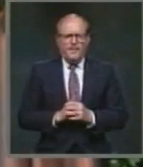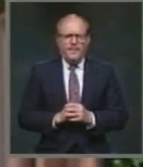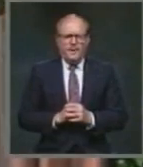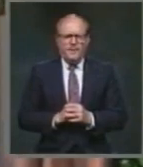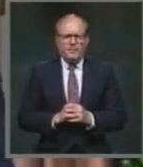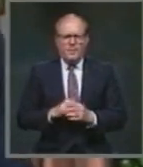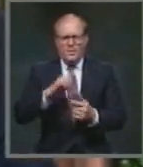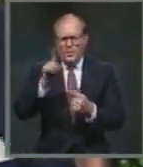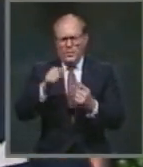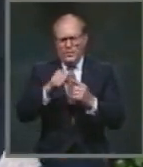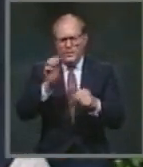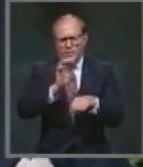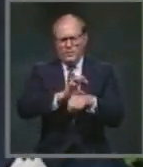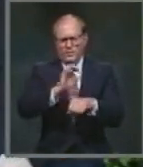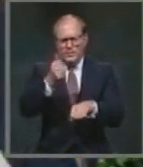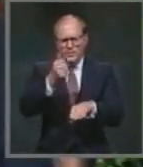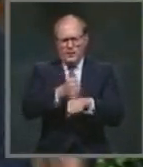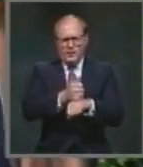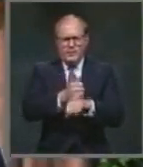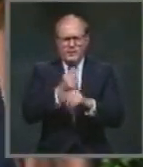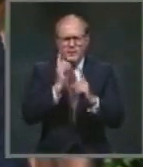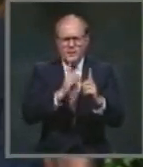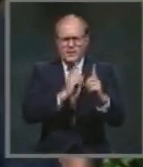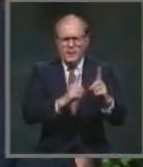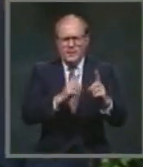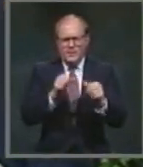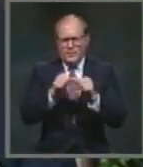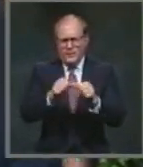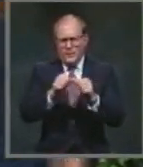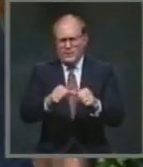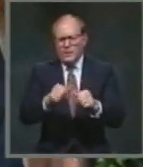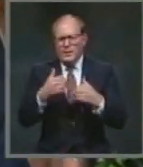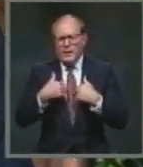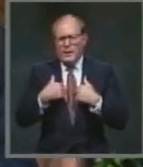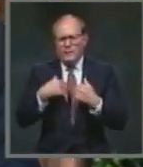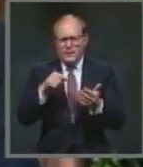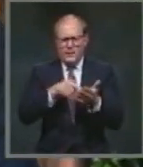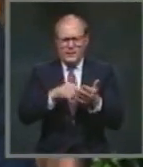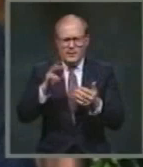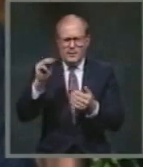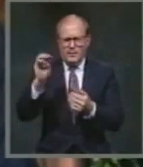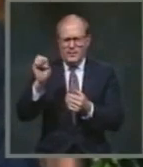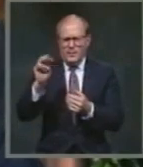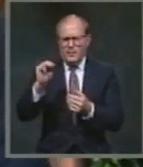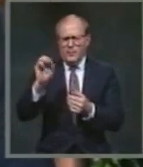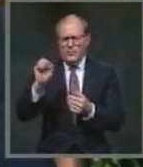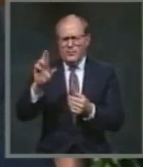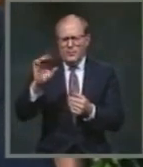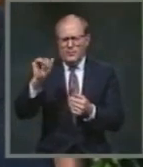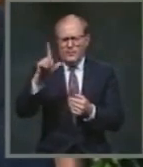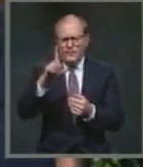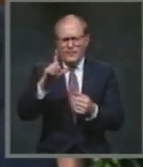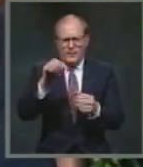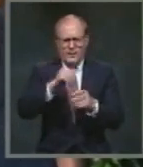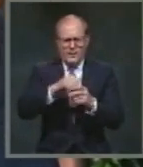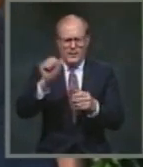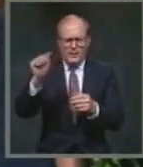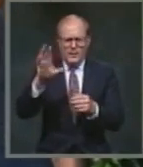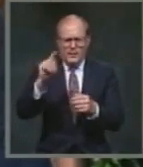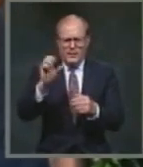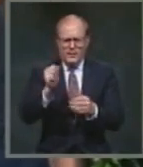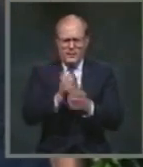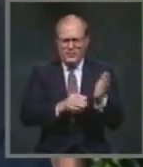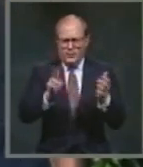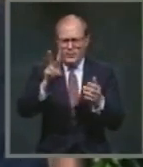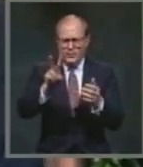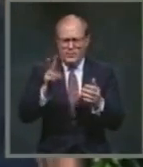As soon as the church began, the disciples began keeping this memorial with persistence and promptness. Acts chapter 2, verse 42